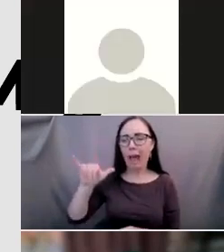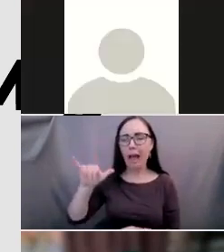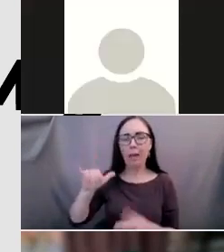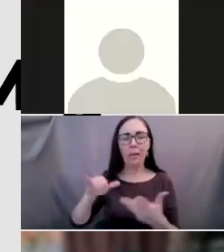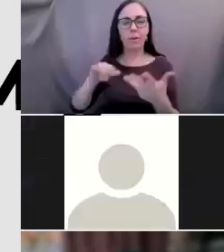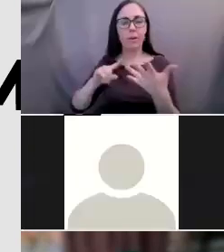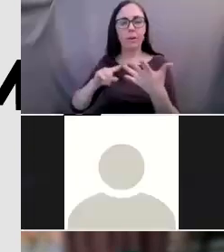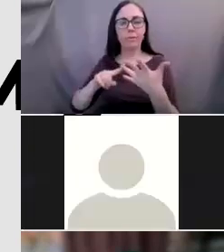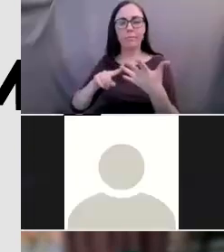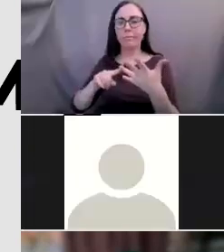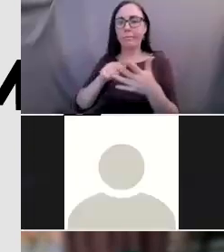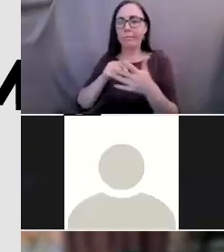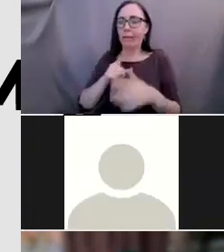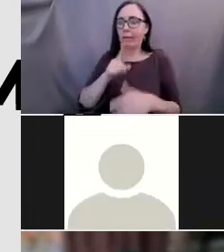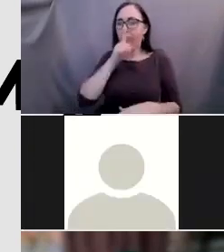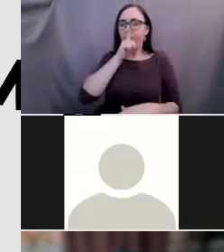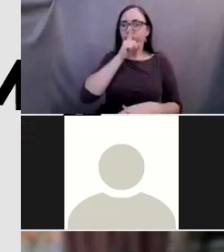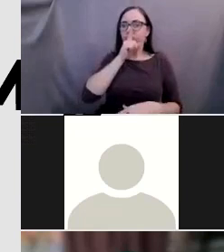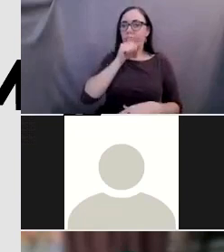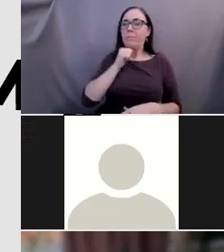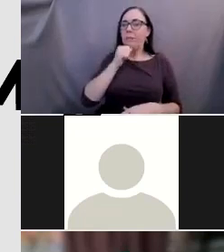avoiding saying no,